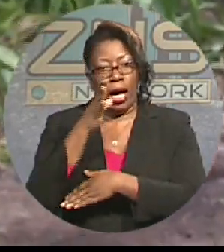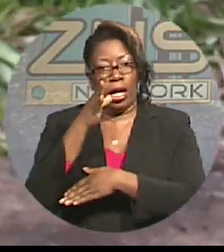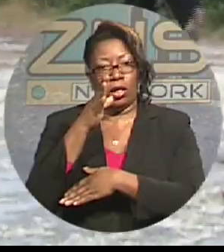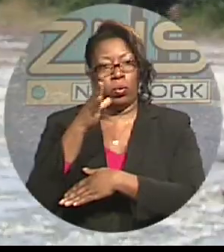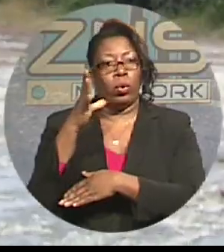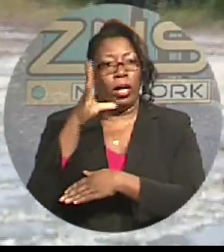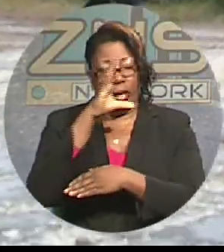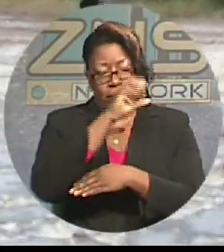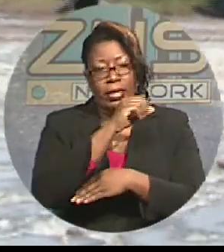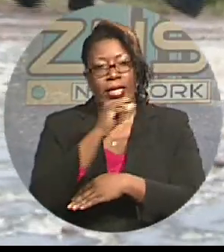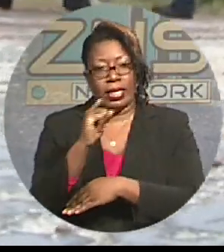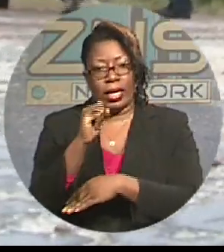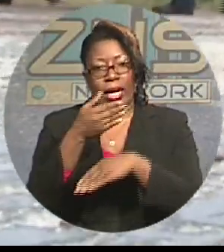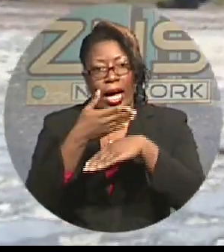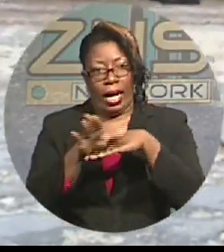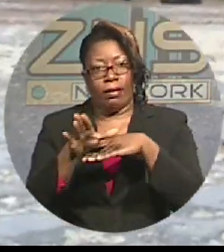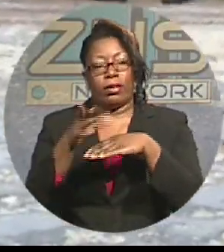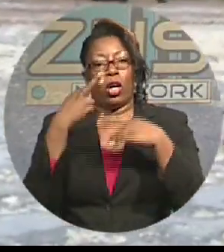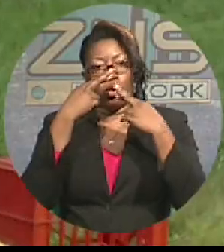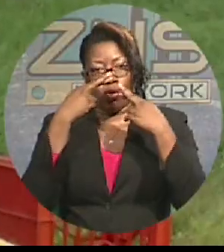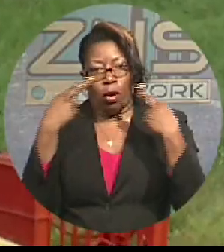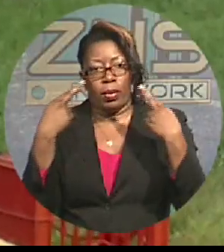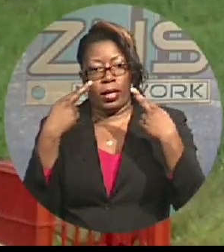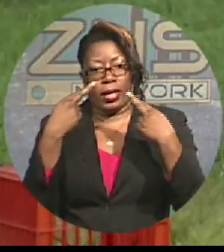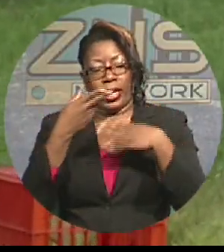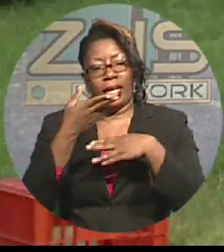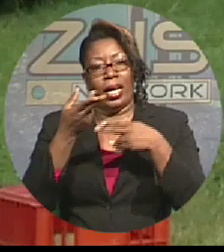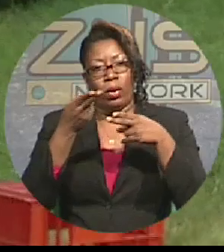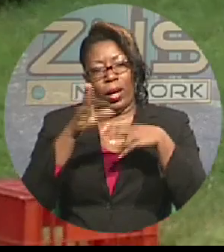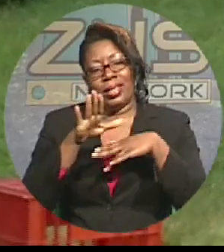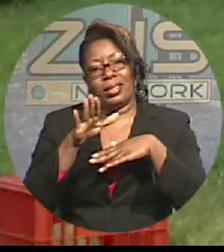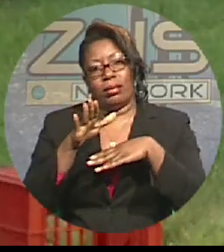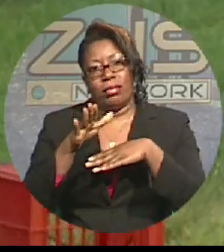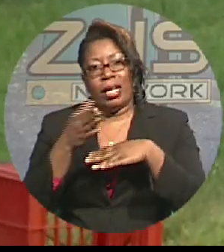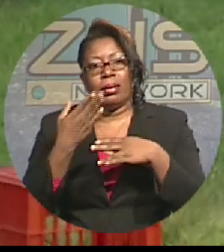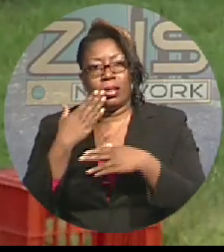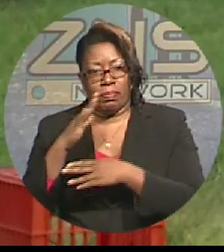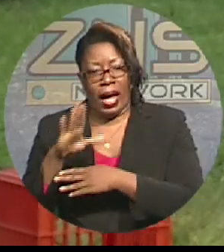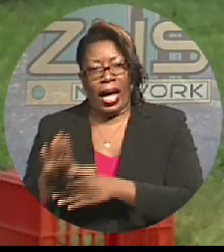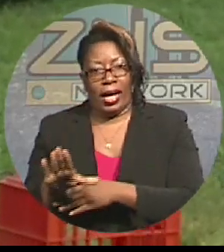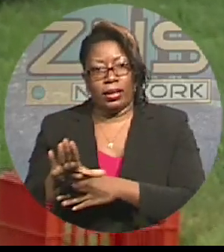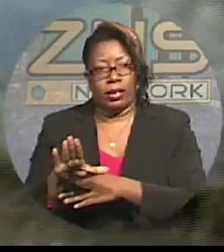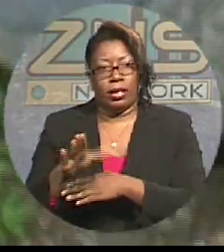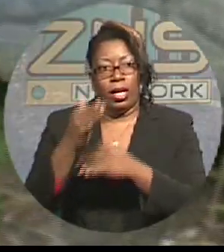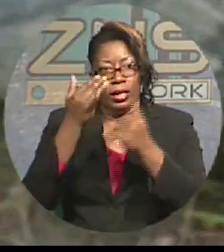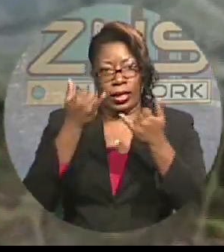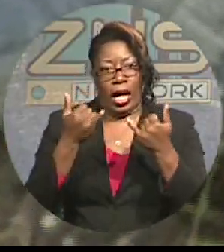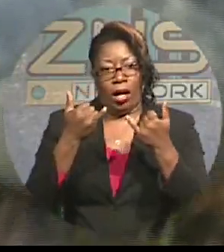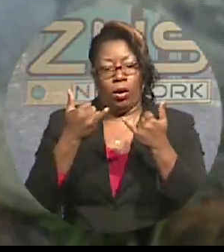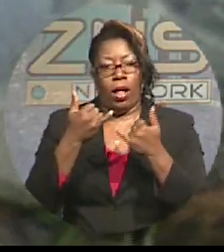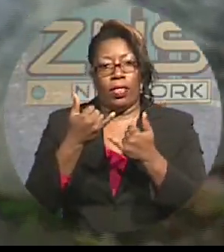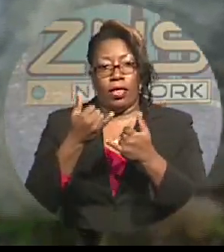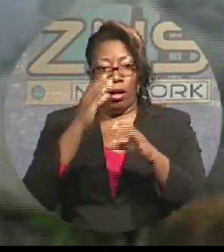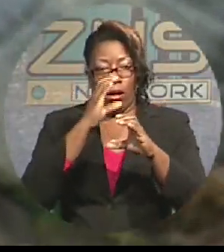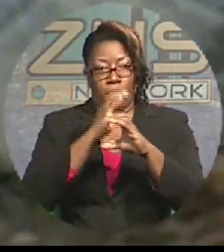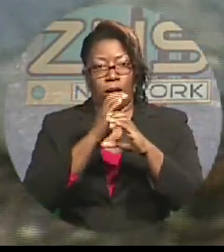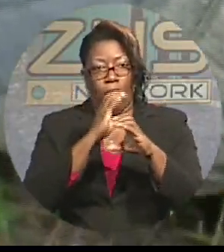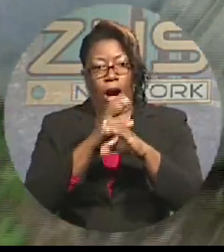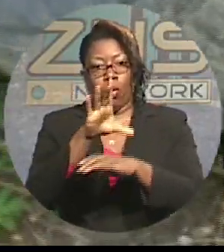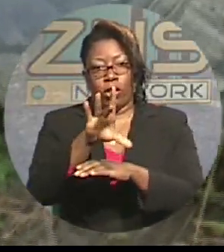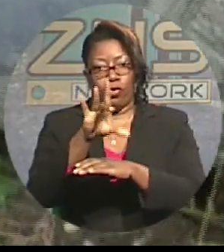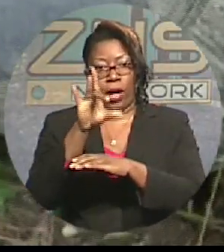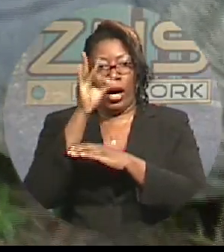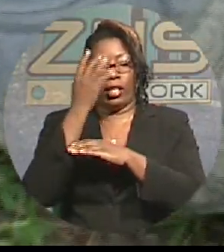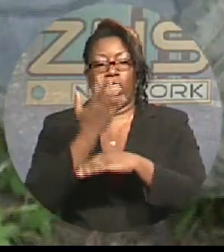an apparent armed robbery that went bad. Gardner's vehicle was later discovered in a bushy area by a beach in Davis Creek,